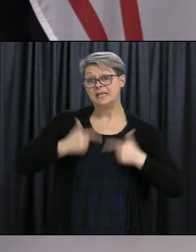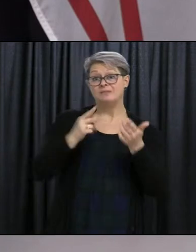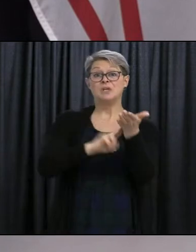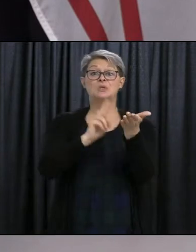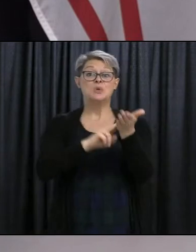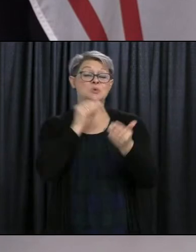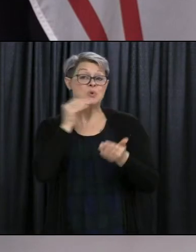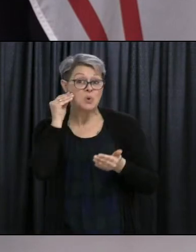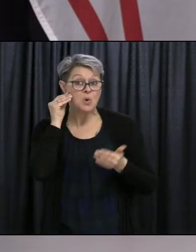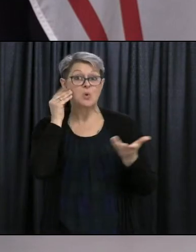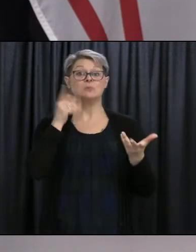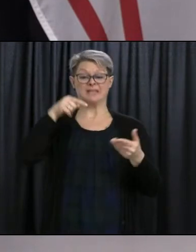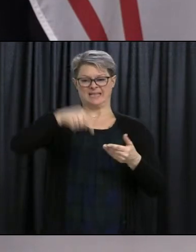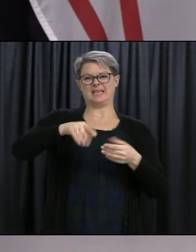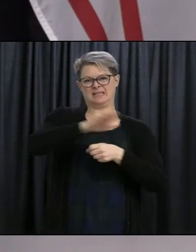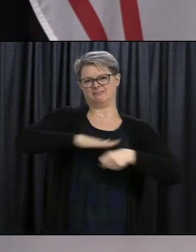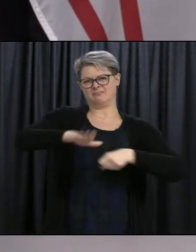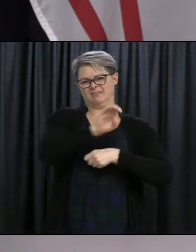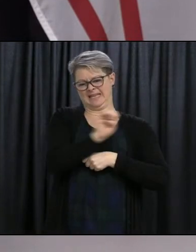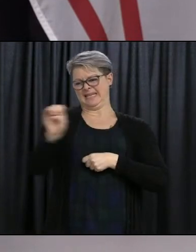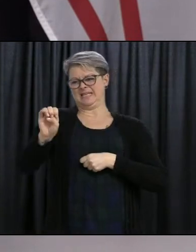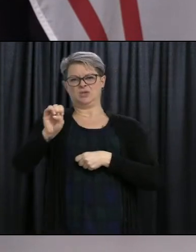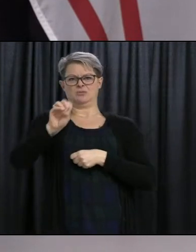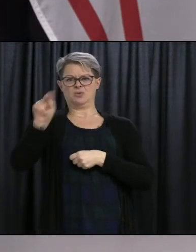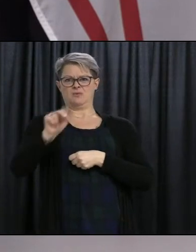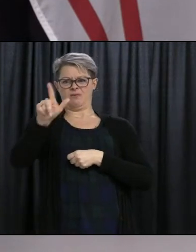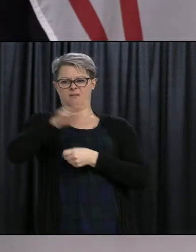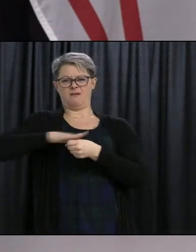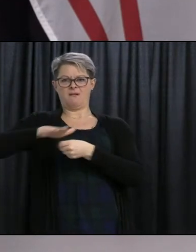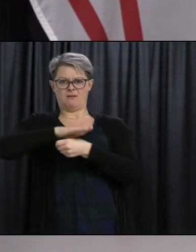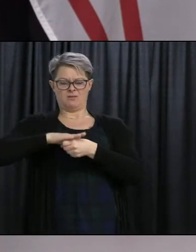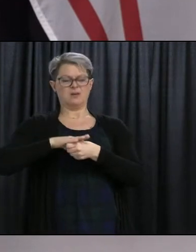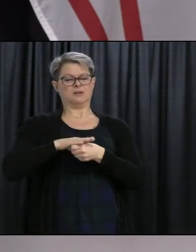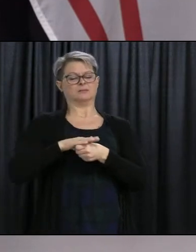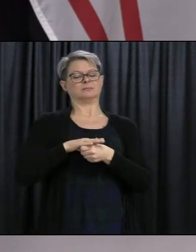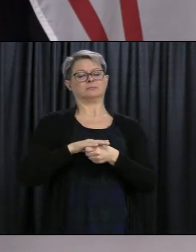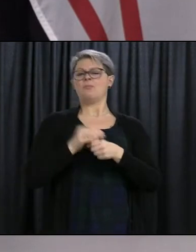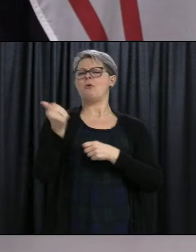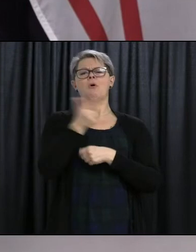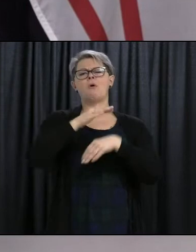in the metro area. And they're all available online.